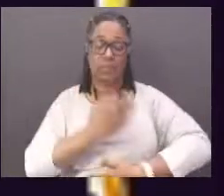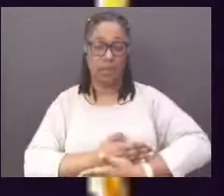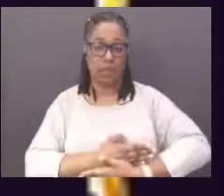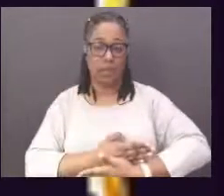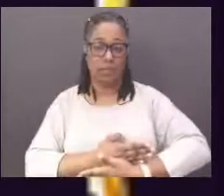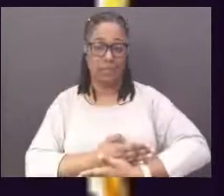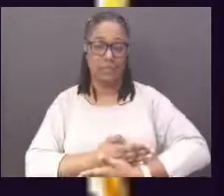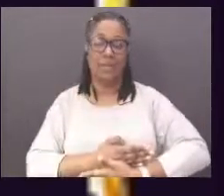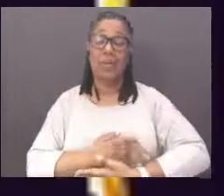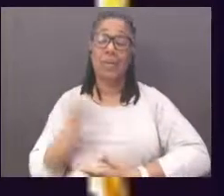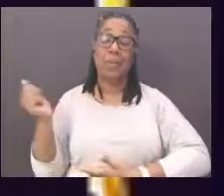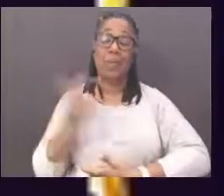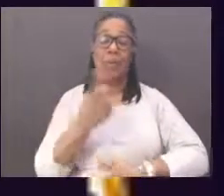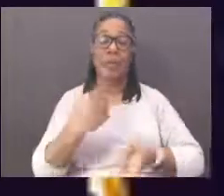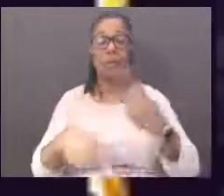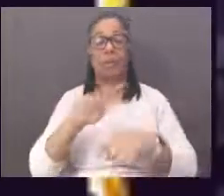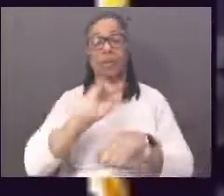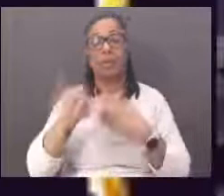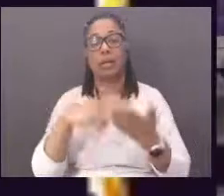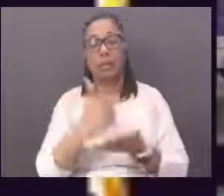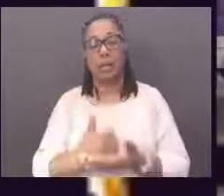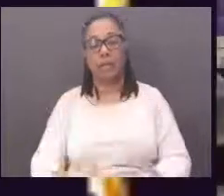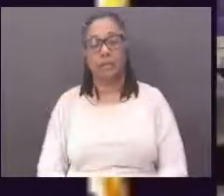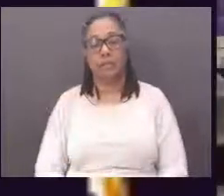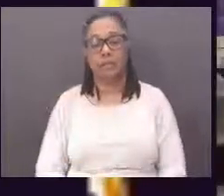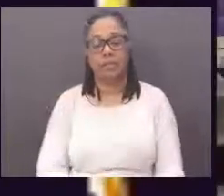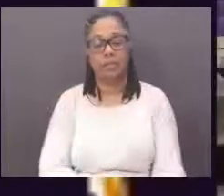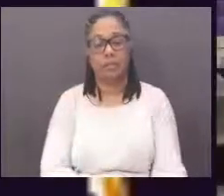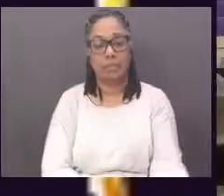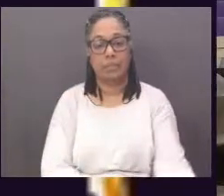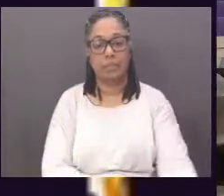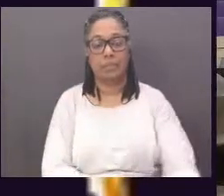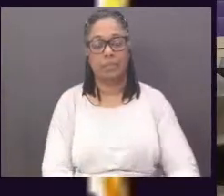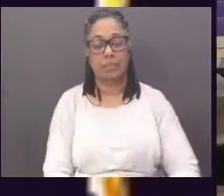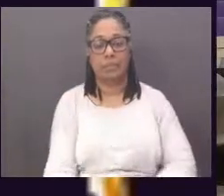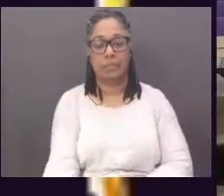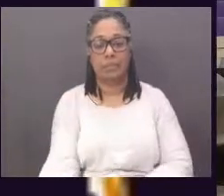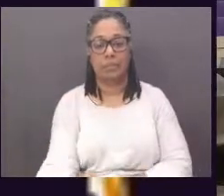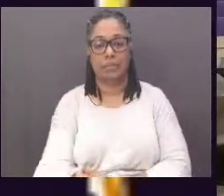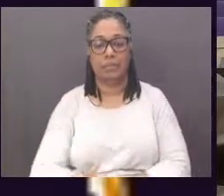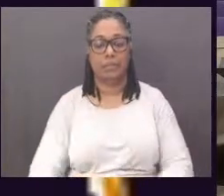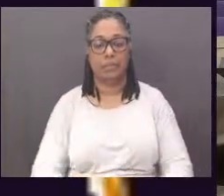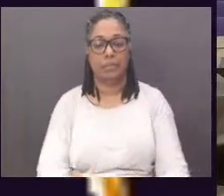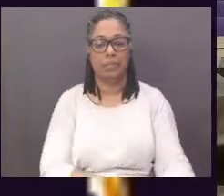say amen. Glad to be here.